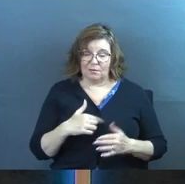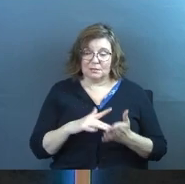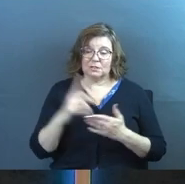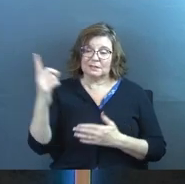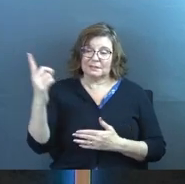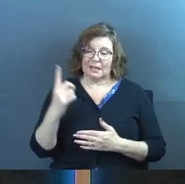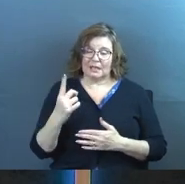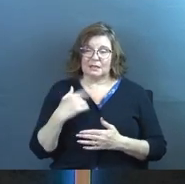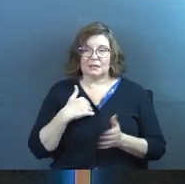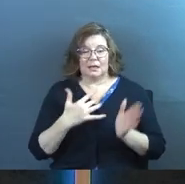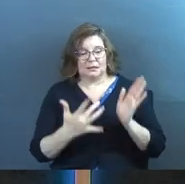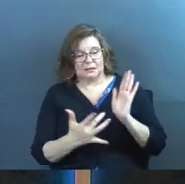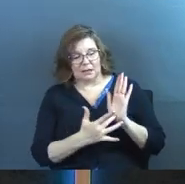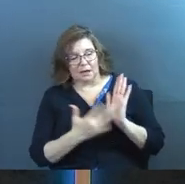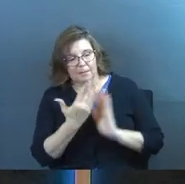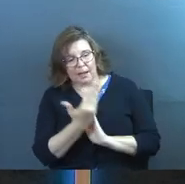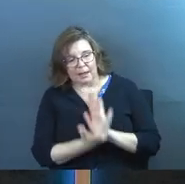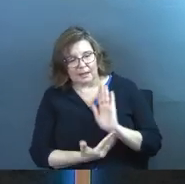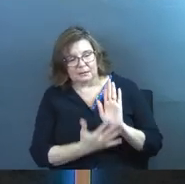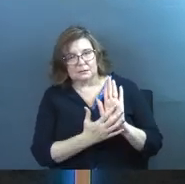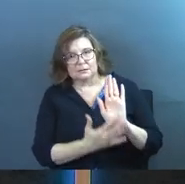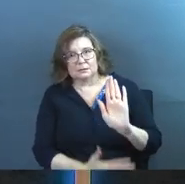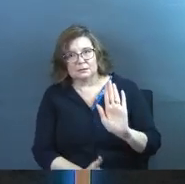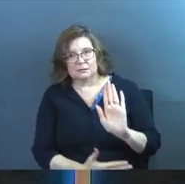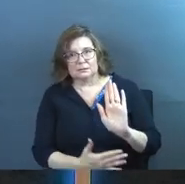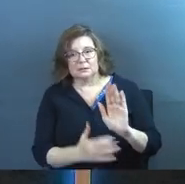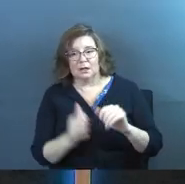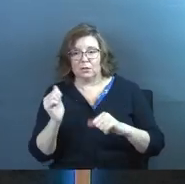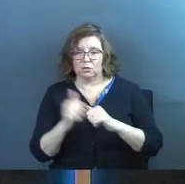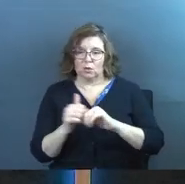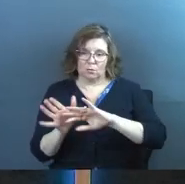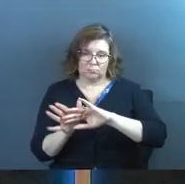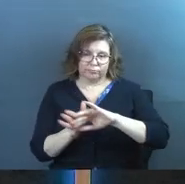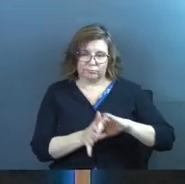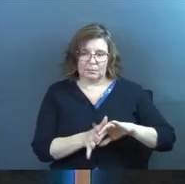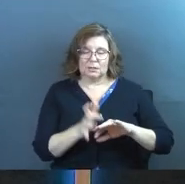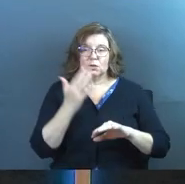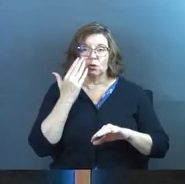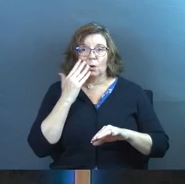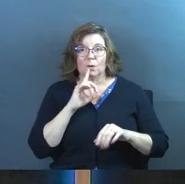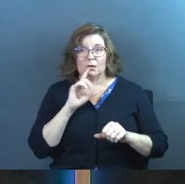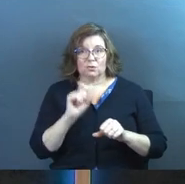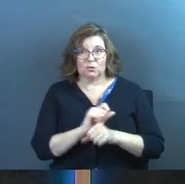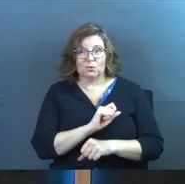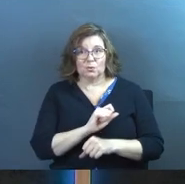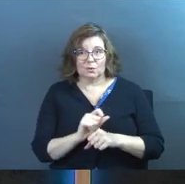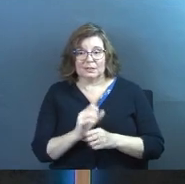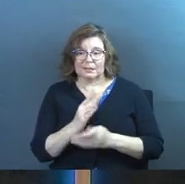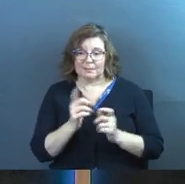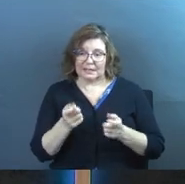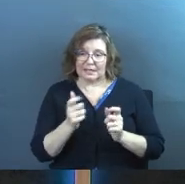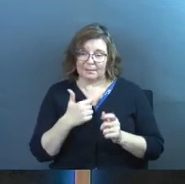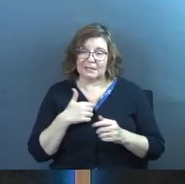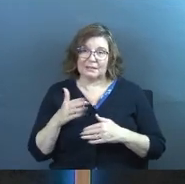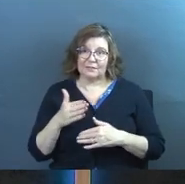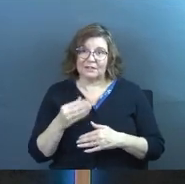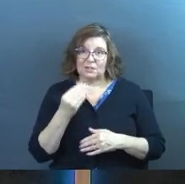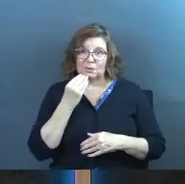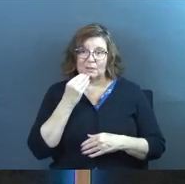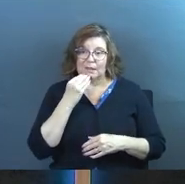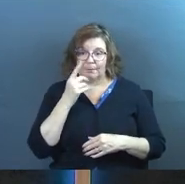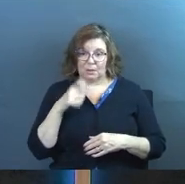Jesus came and said, touch my hands. Said, roll the stone away. They need to know this is real. Somebody give me some fish to